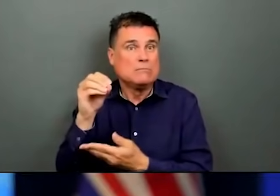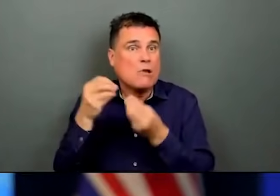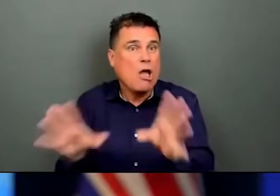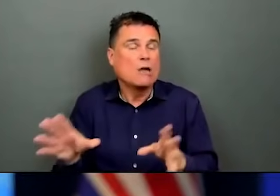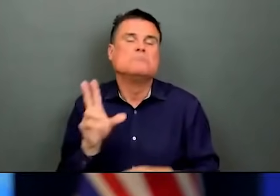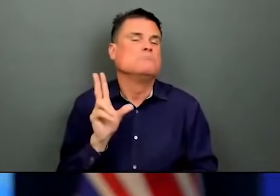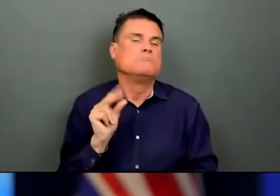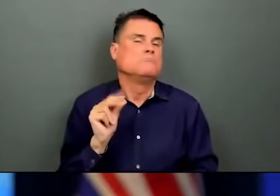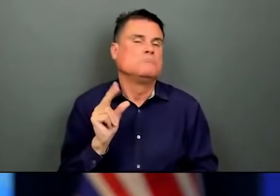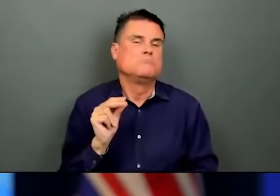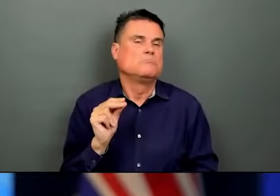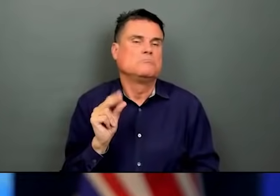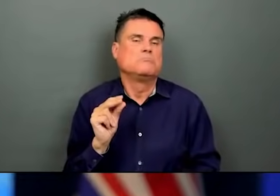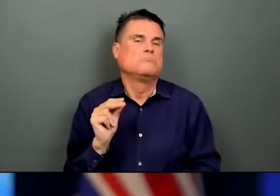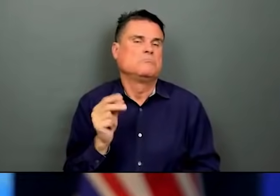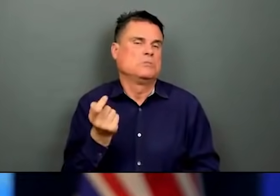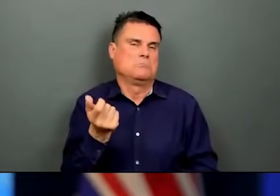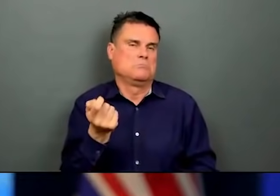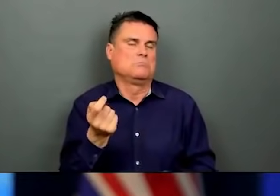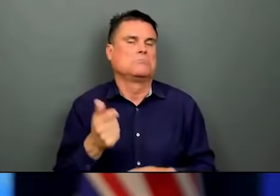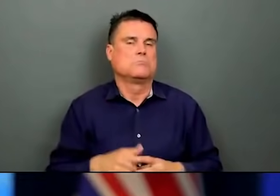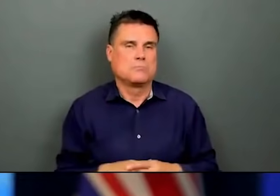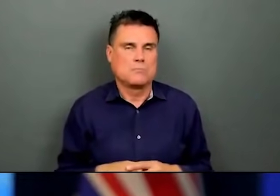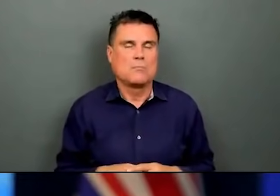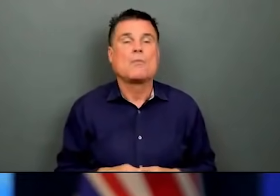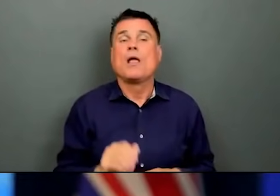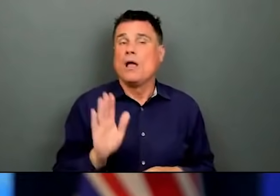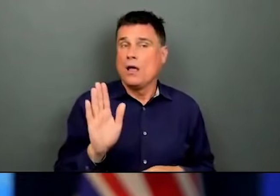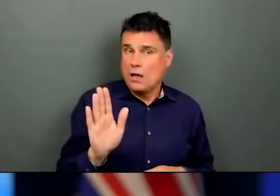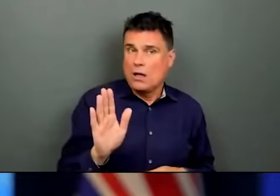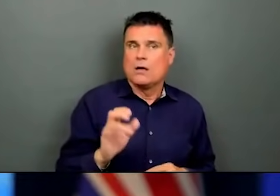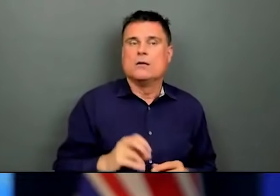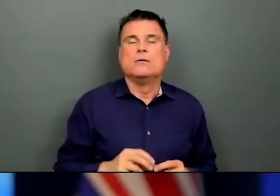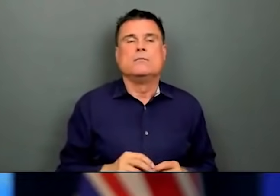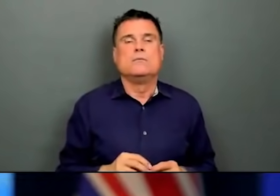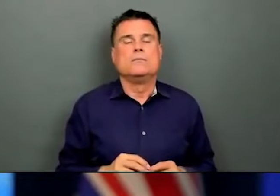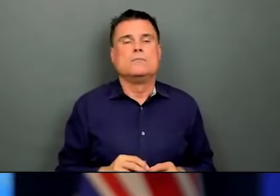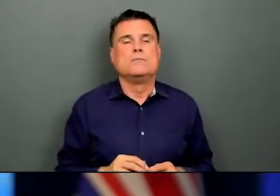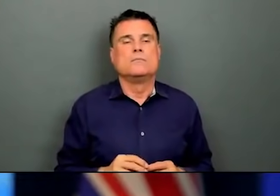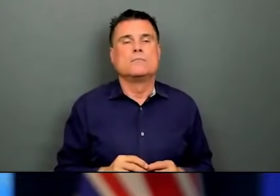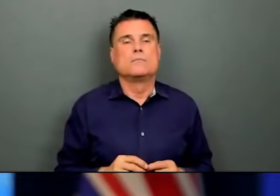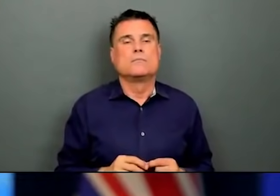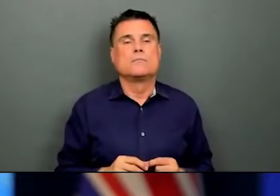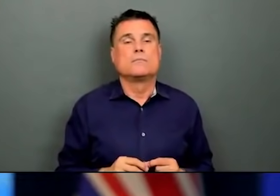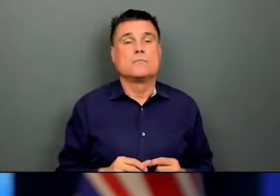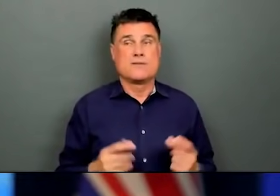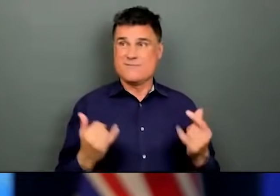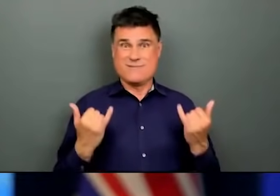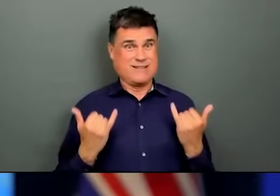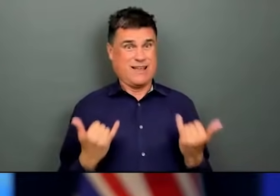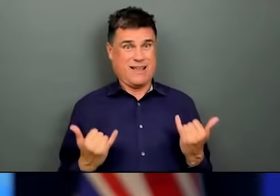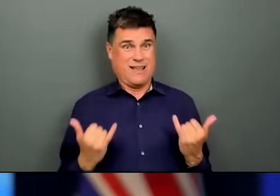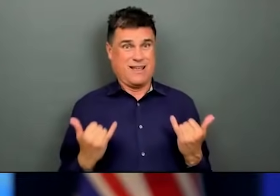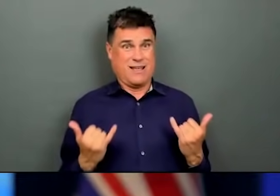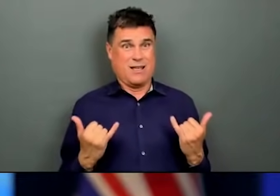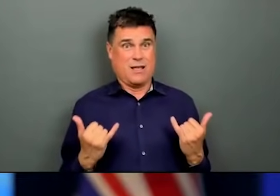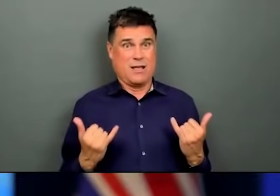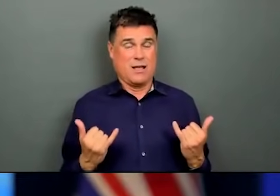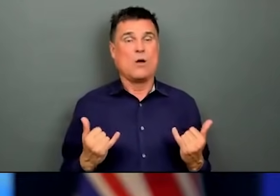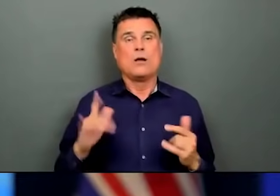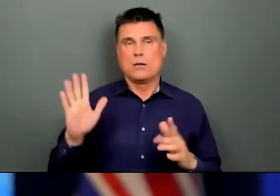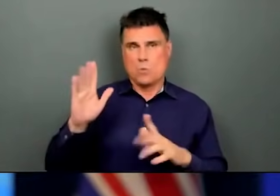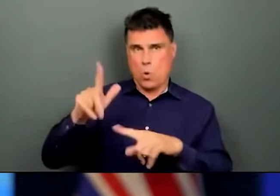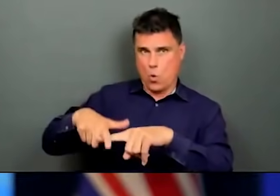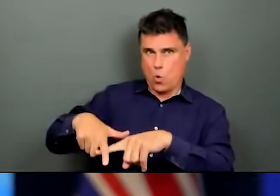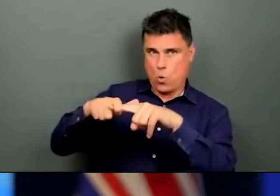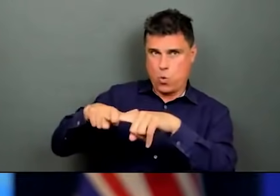compensable, but over time they will be. And that's part and parcel of our intentions paper, going back to the building blocks that we've been putting in place